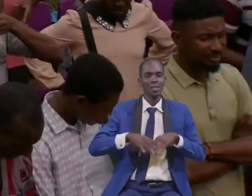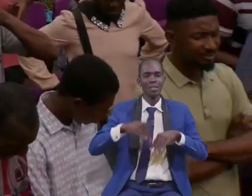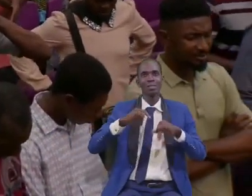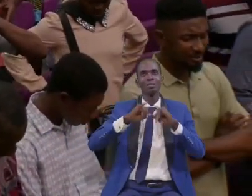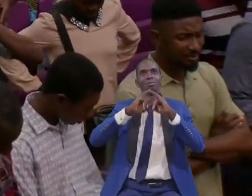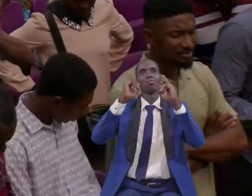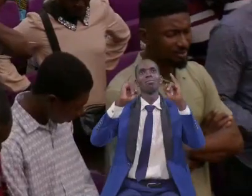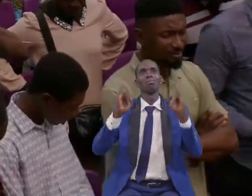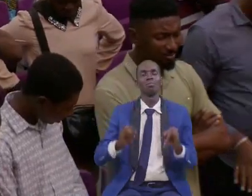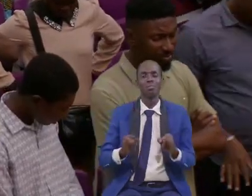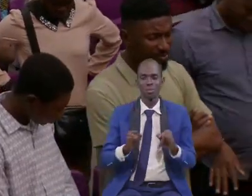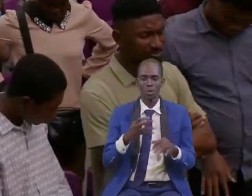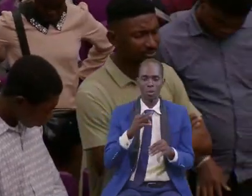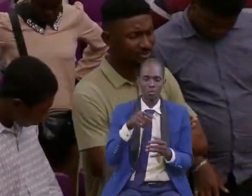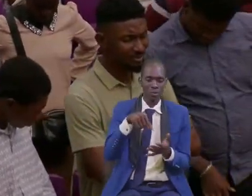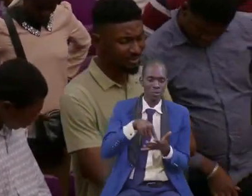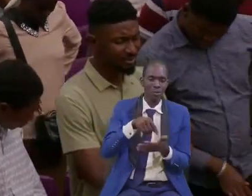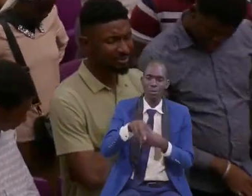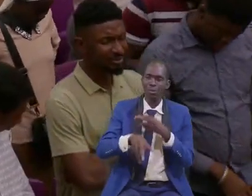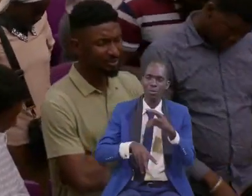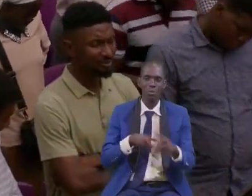world.